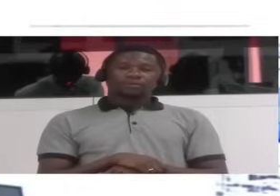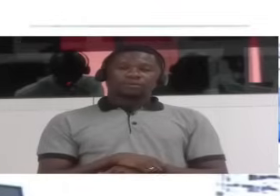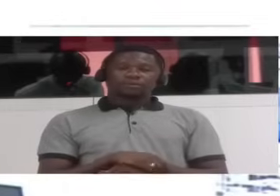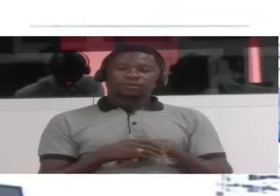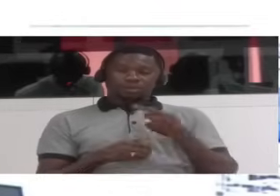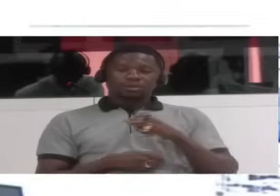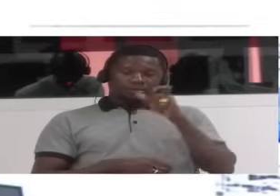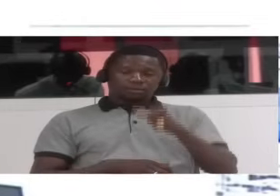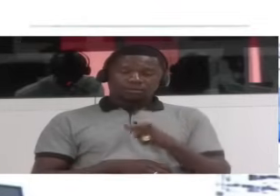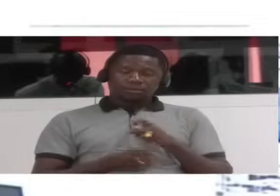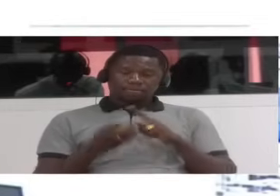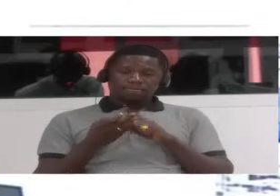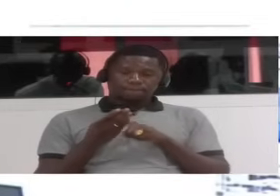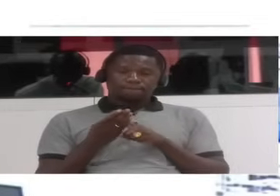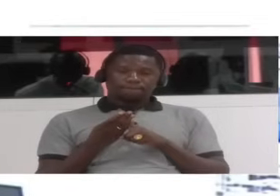passing.